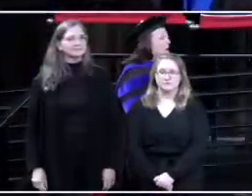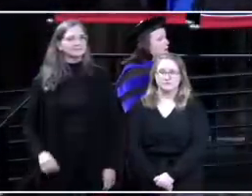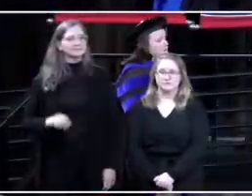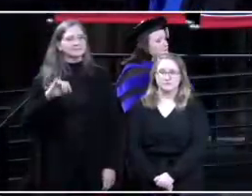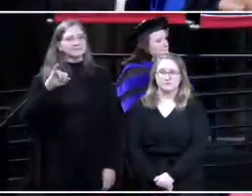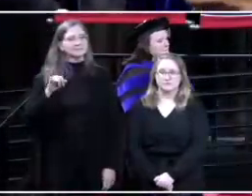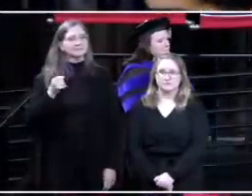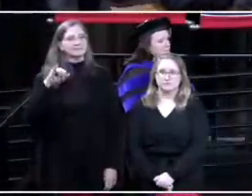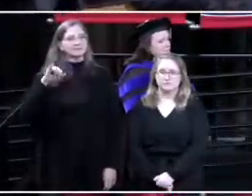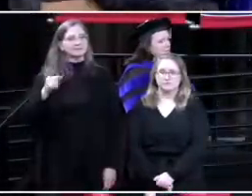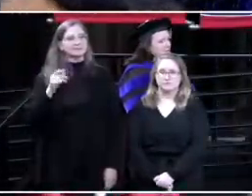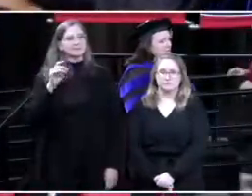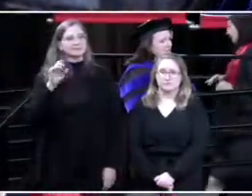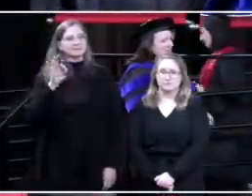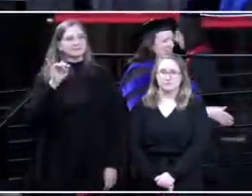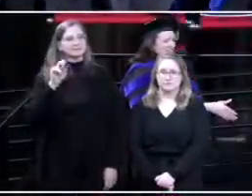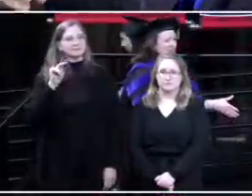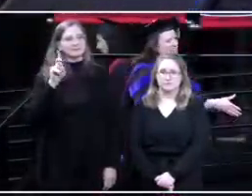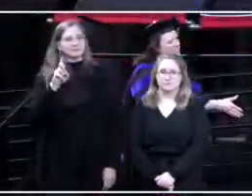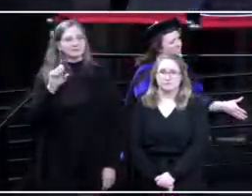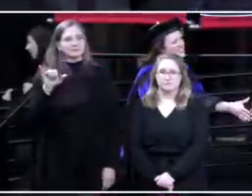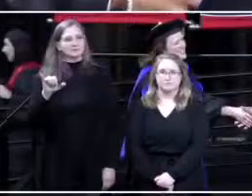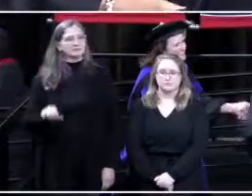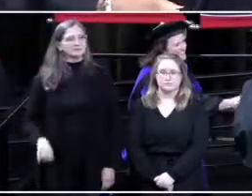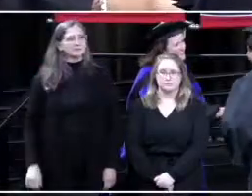Jomia Jasmarie Finley.